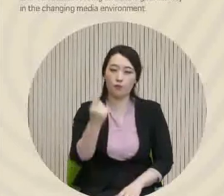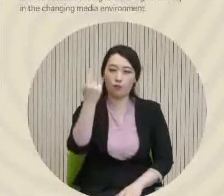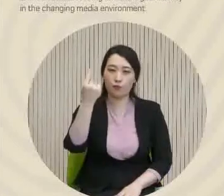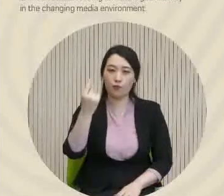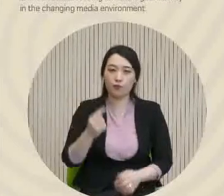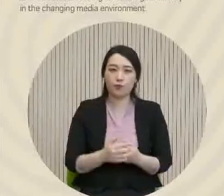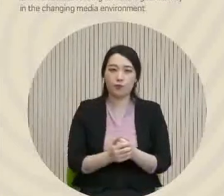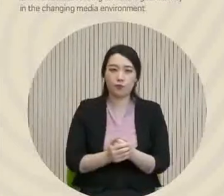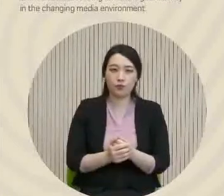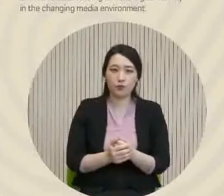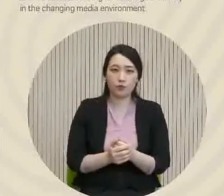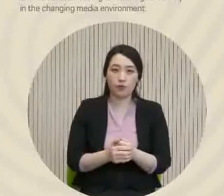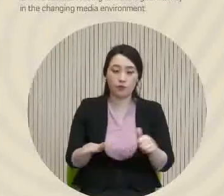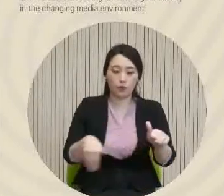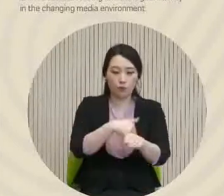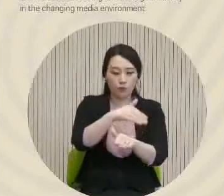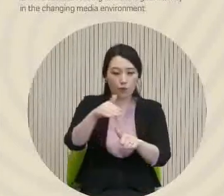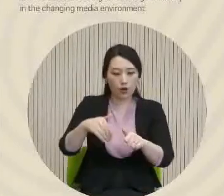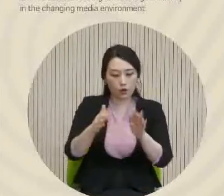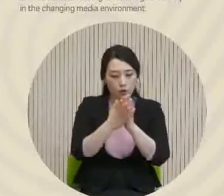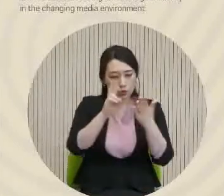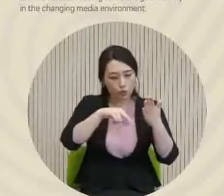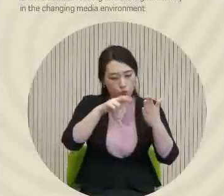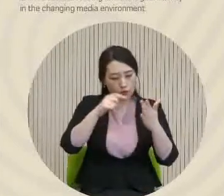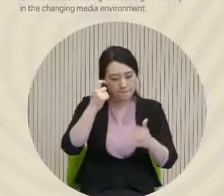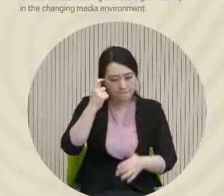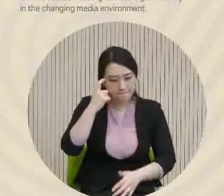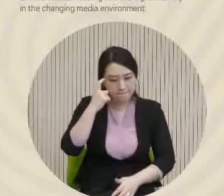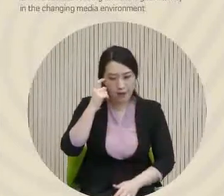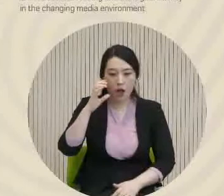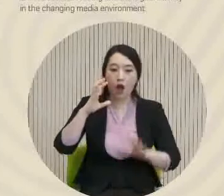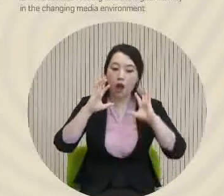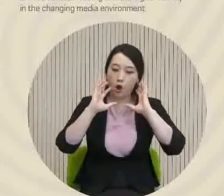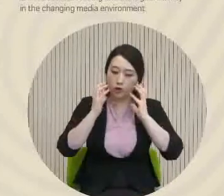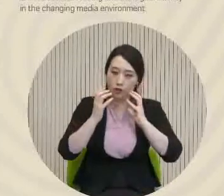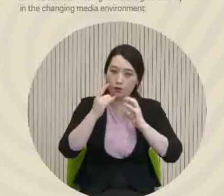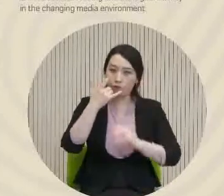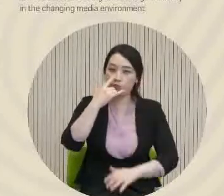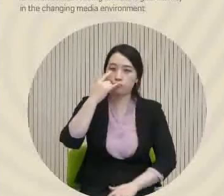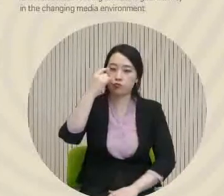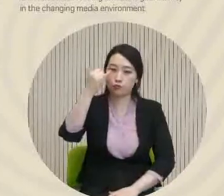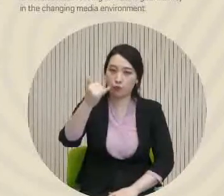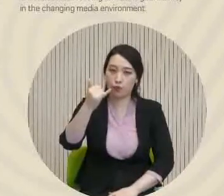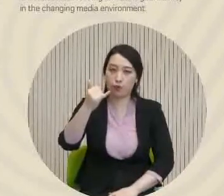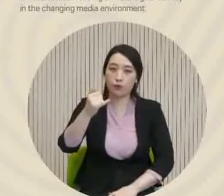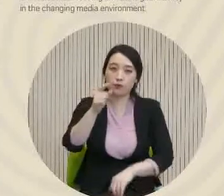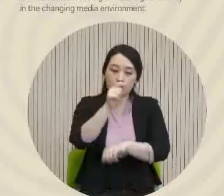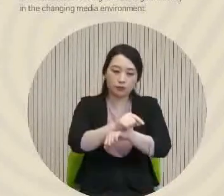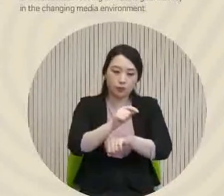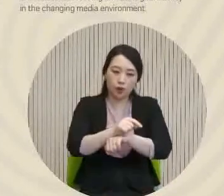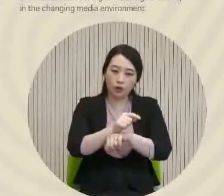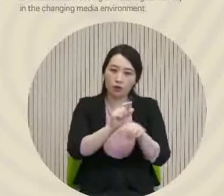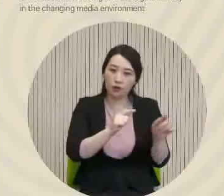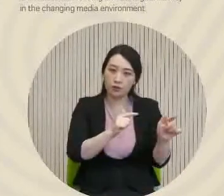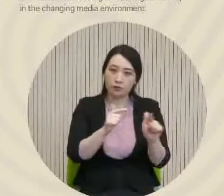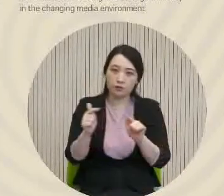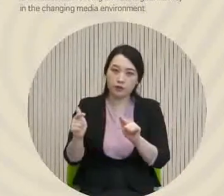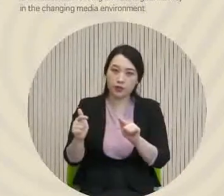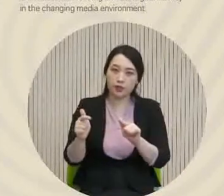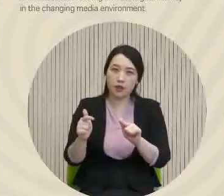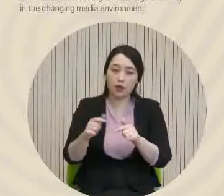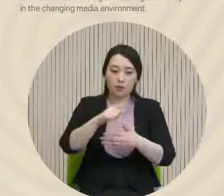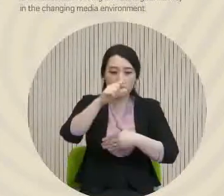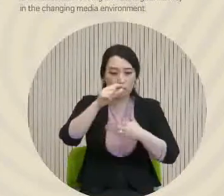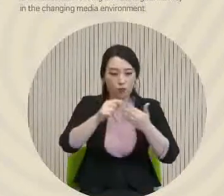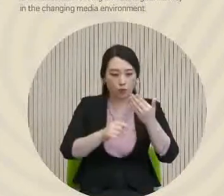and this accelerated this environment changes, children, parents, teachers, and librarians